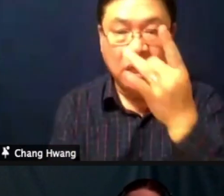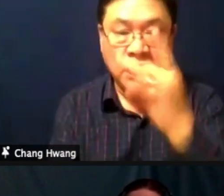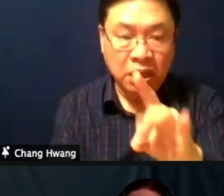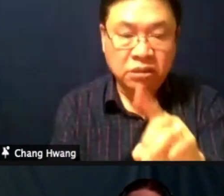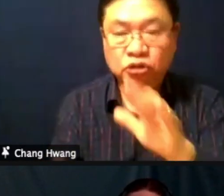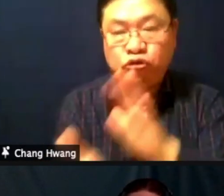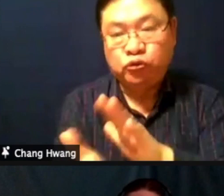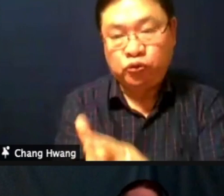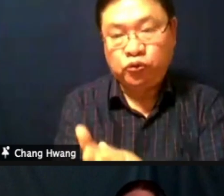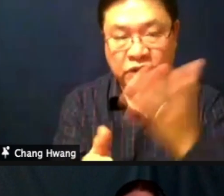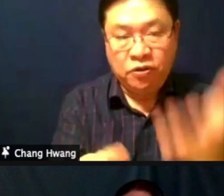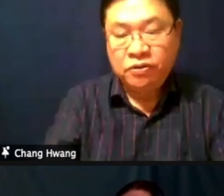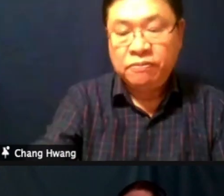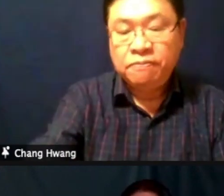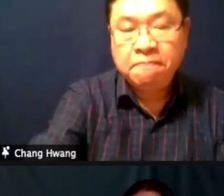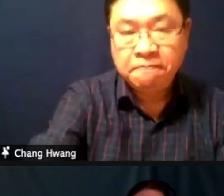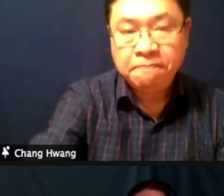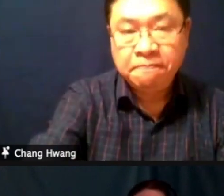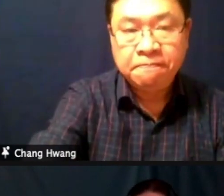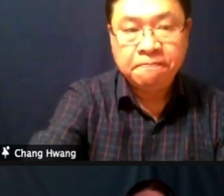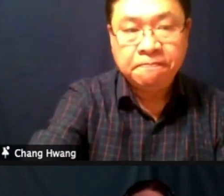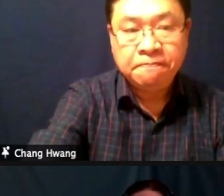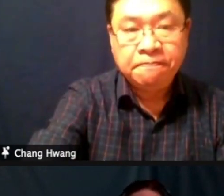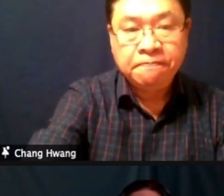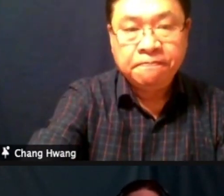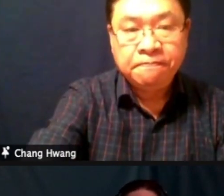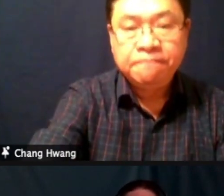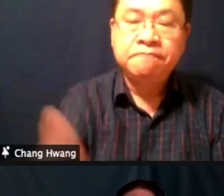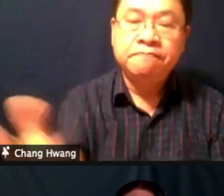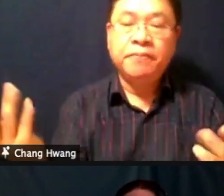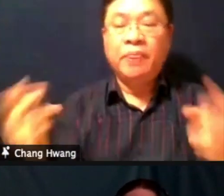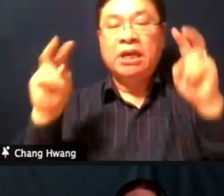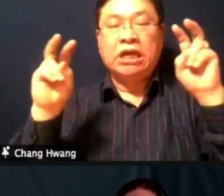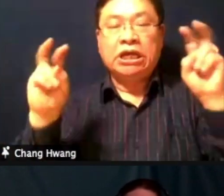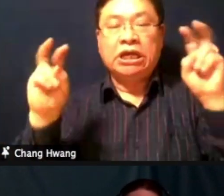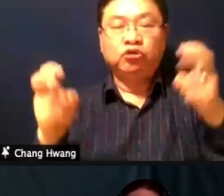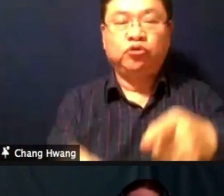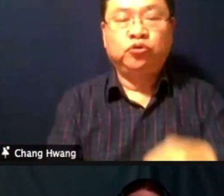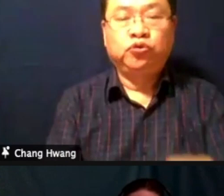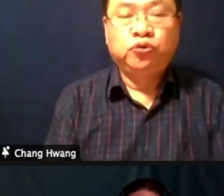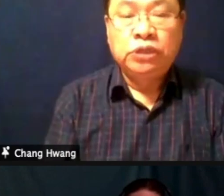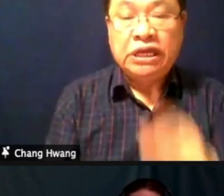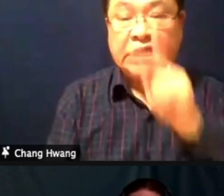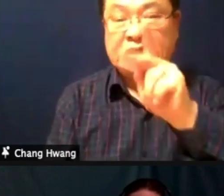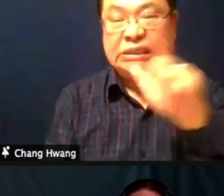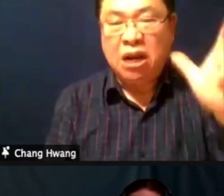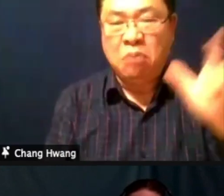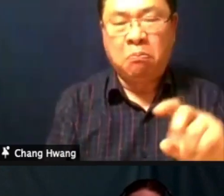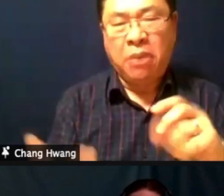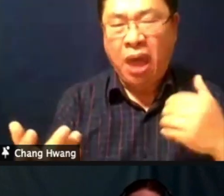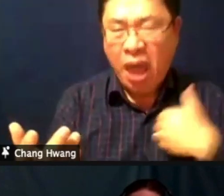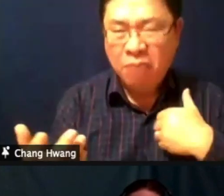And they are oral focused. There is some signing going on at those schools, but 18 in total.